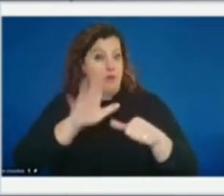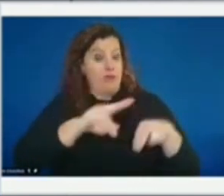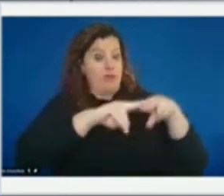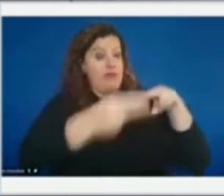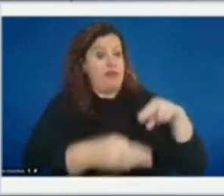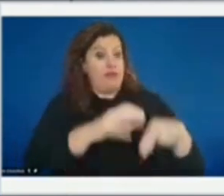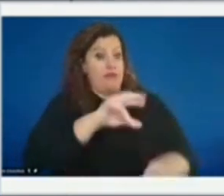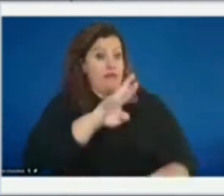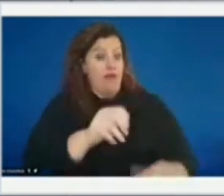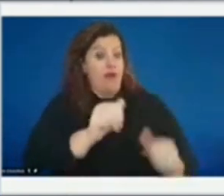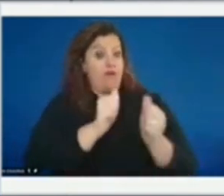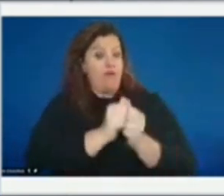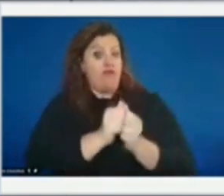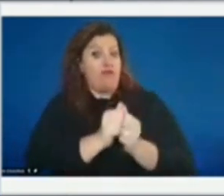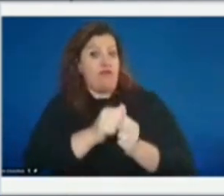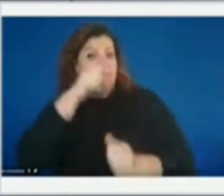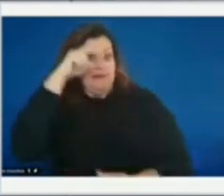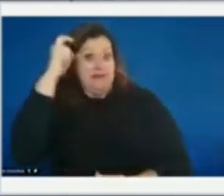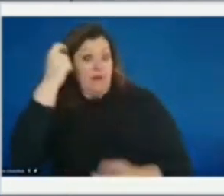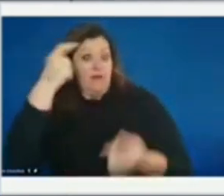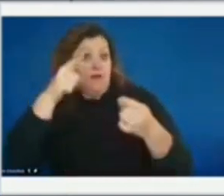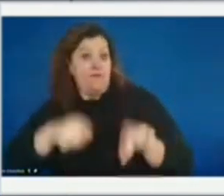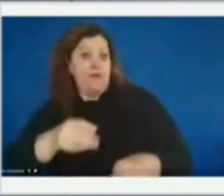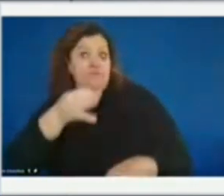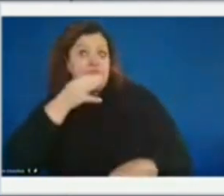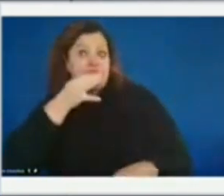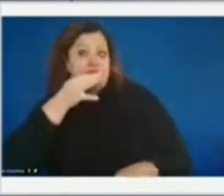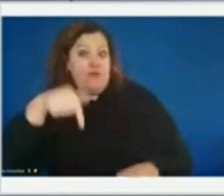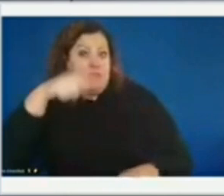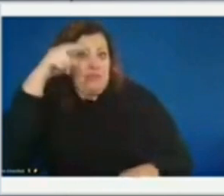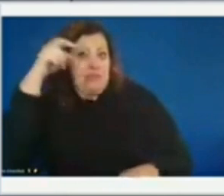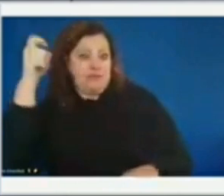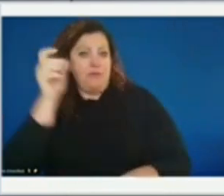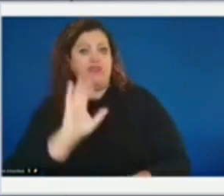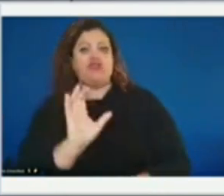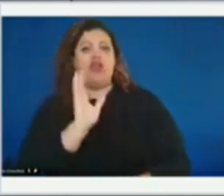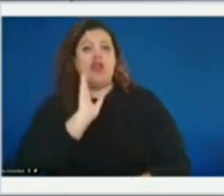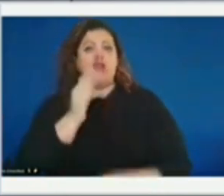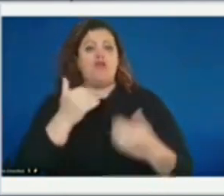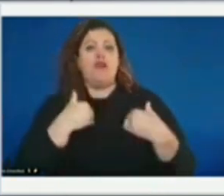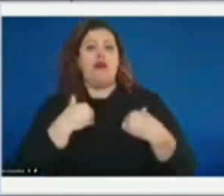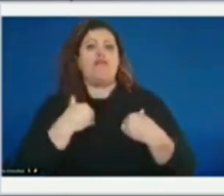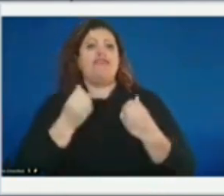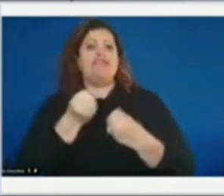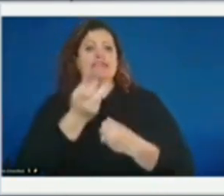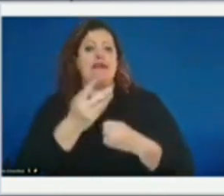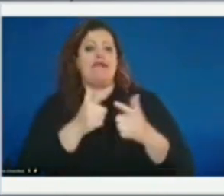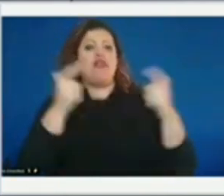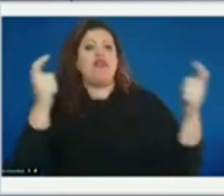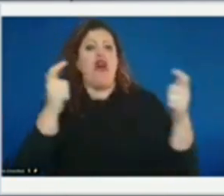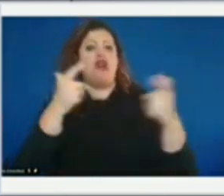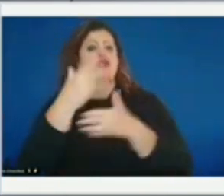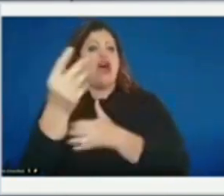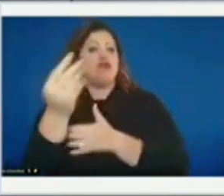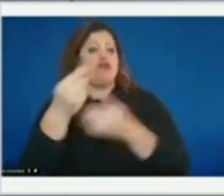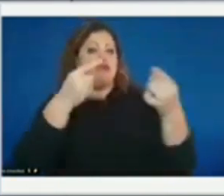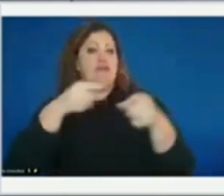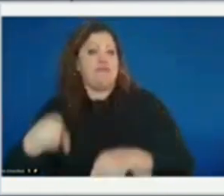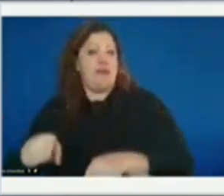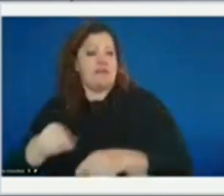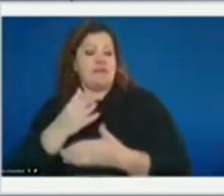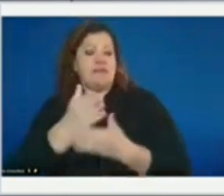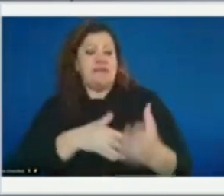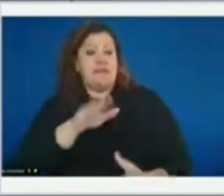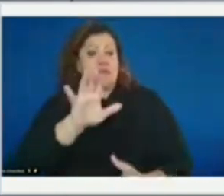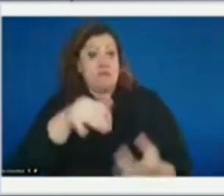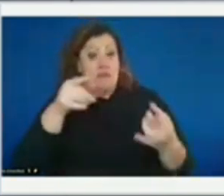summer events coming up. This summer, Charlotte will host several large outdoor events. Some of these events